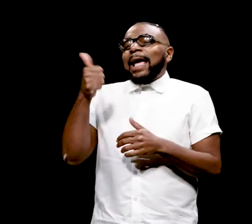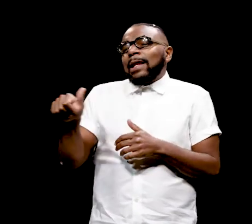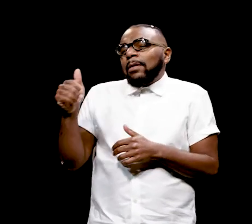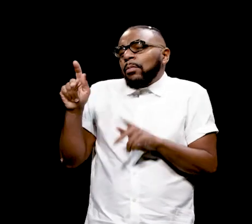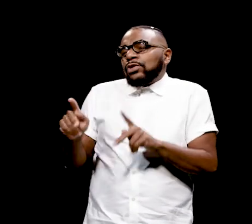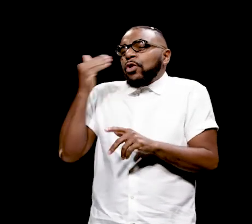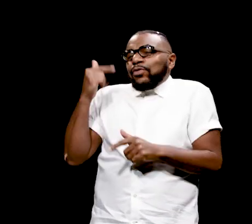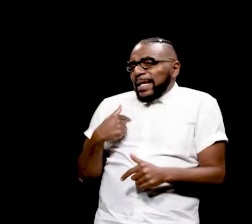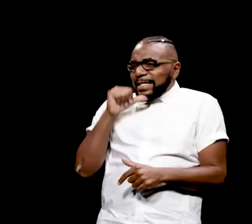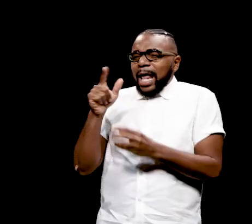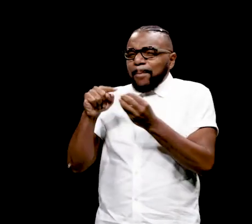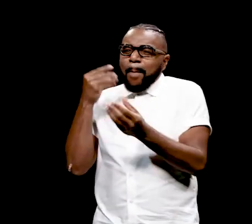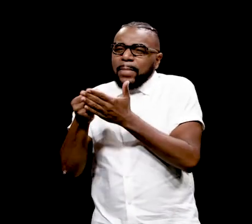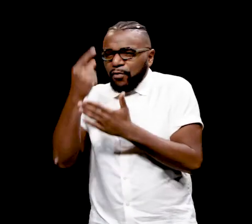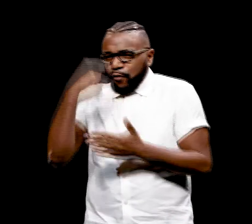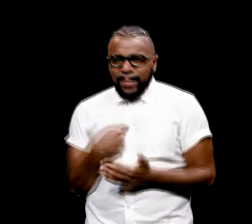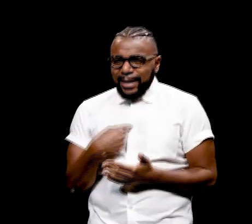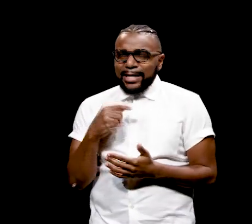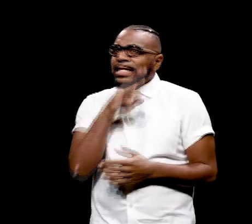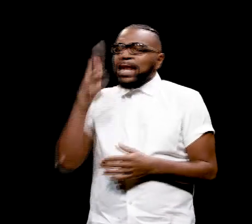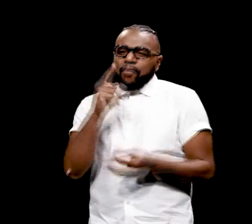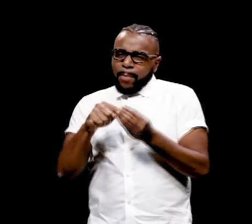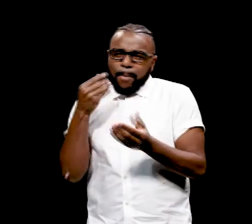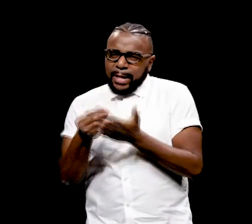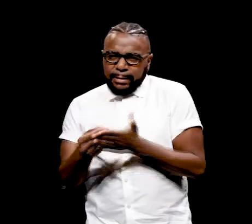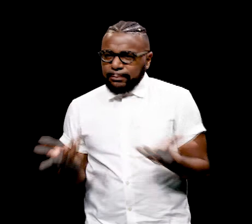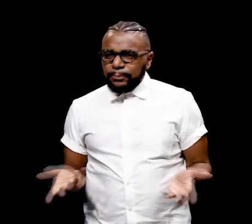for me. It's never been about the money. Thank you. Thank you.